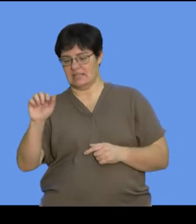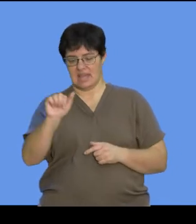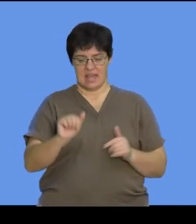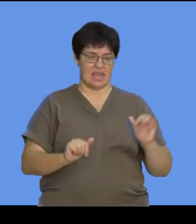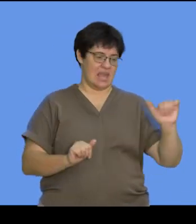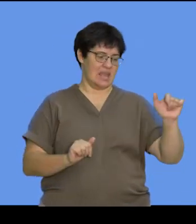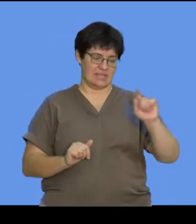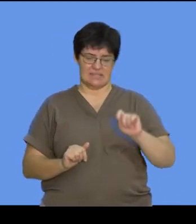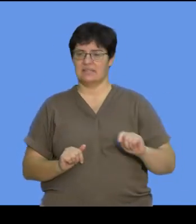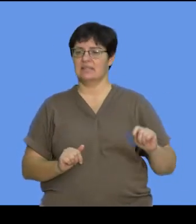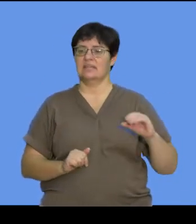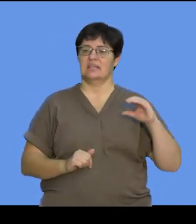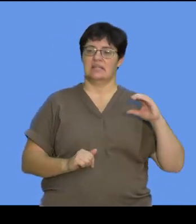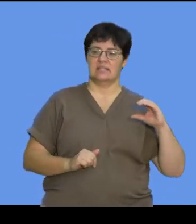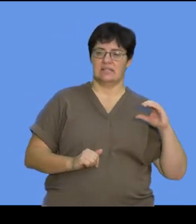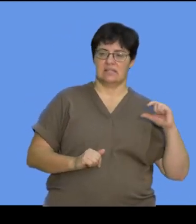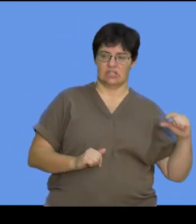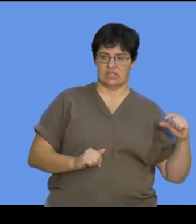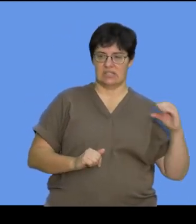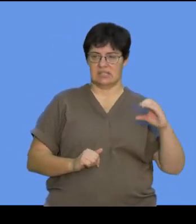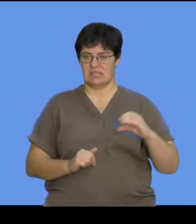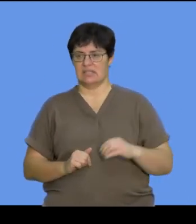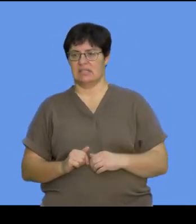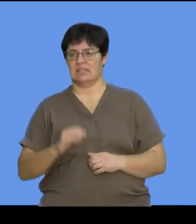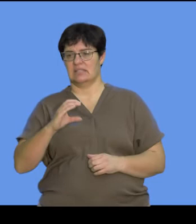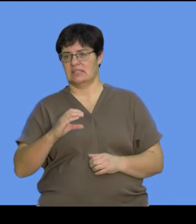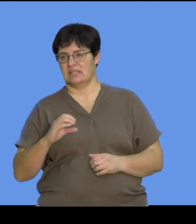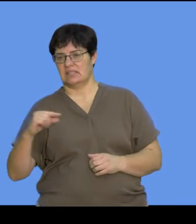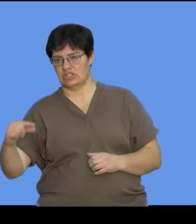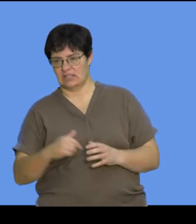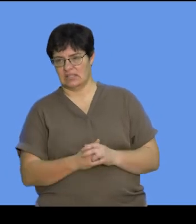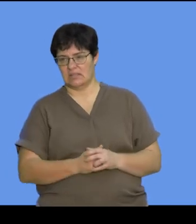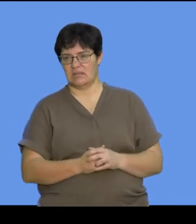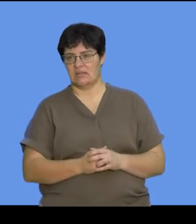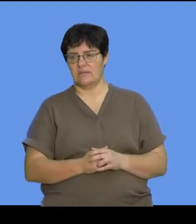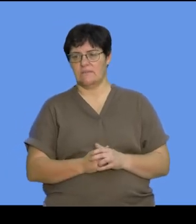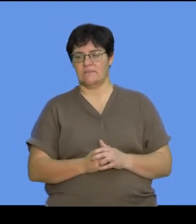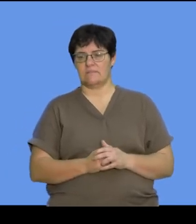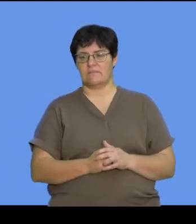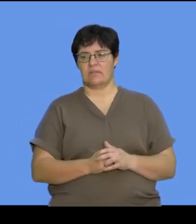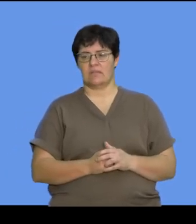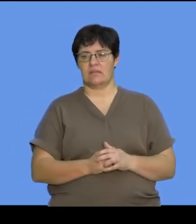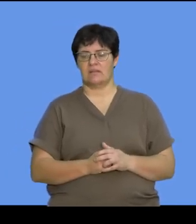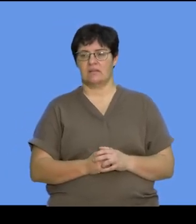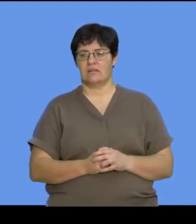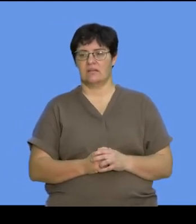either end. And as illustrated, you will get a strand. I'm going to go back to my red